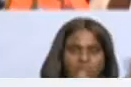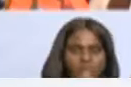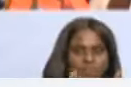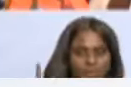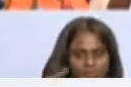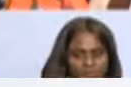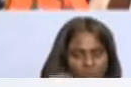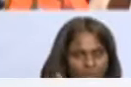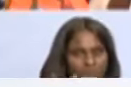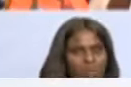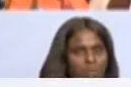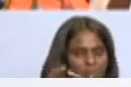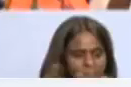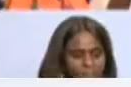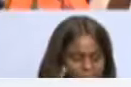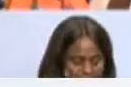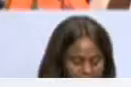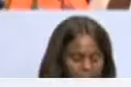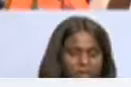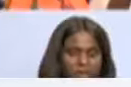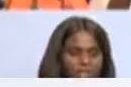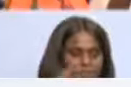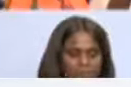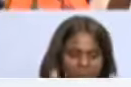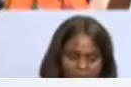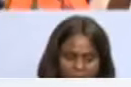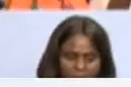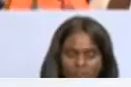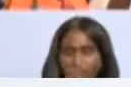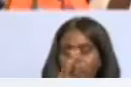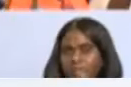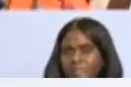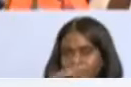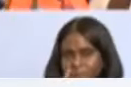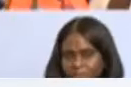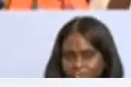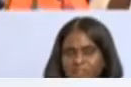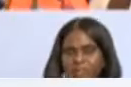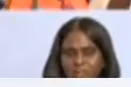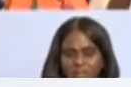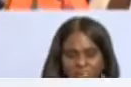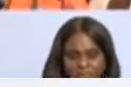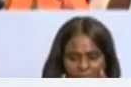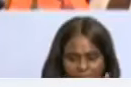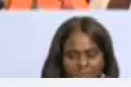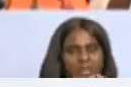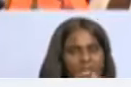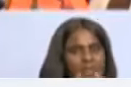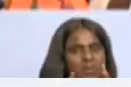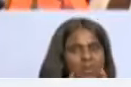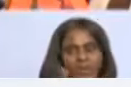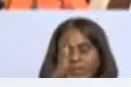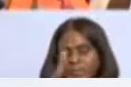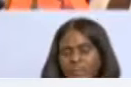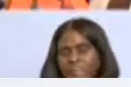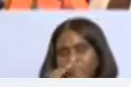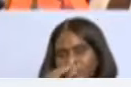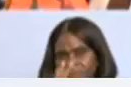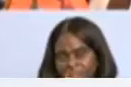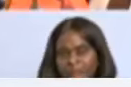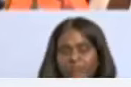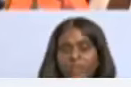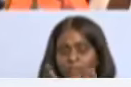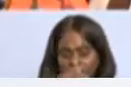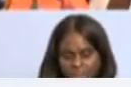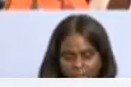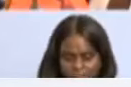challenges. It's a call to action, Madam Speaker. It's a catalyst to innovation, Madam Speaker. Let us